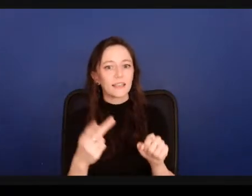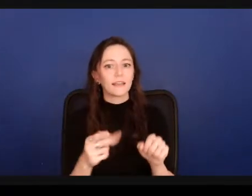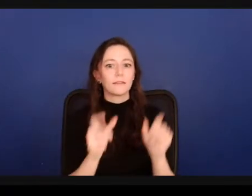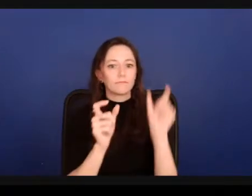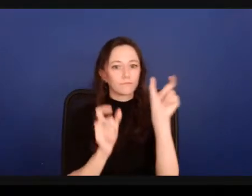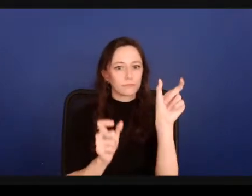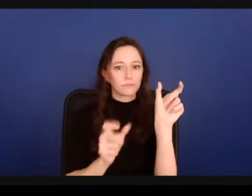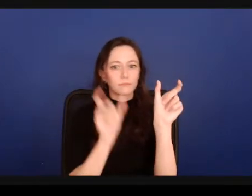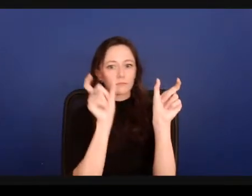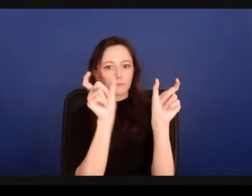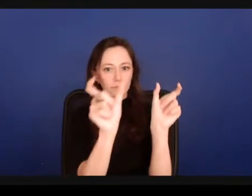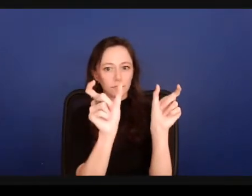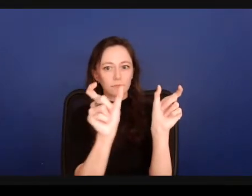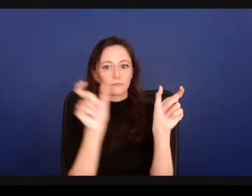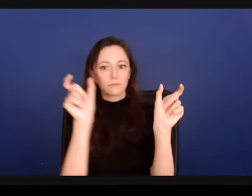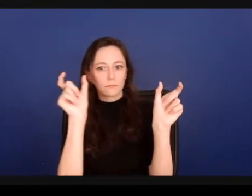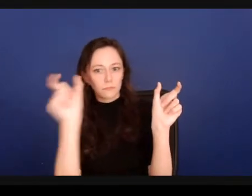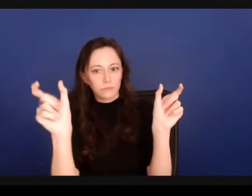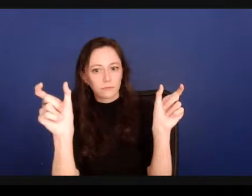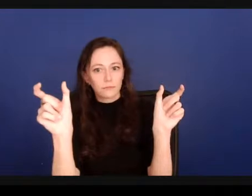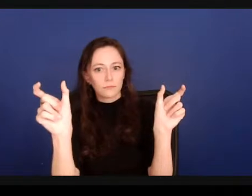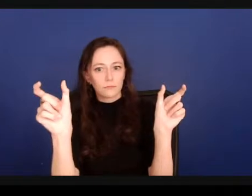there, and there.